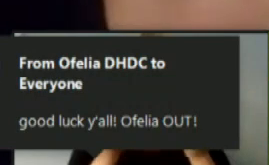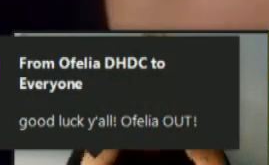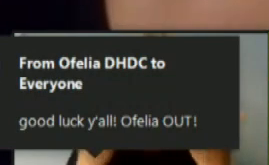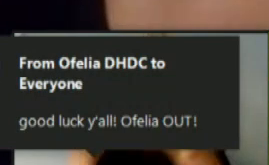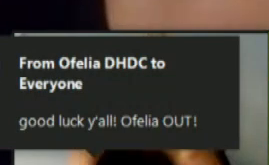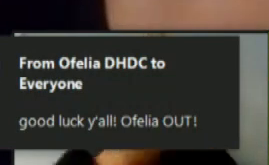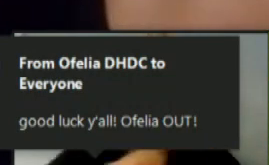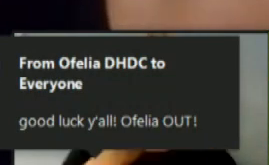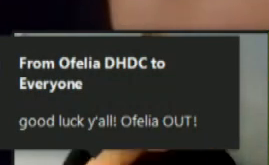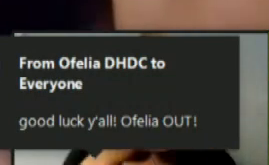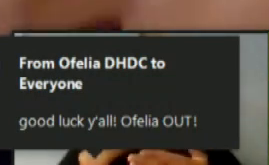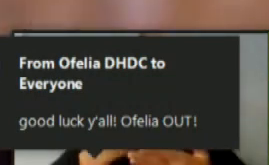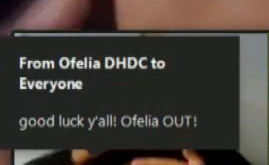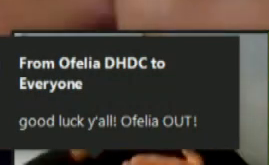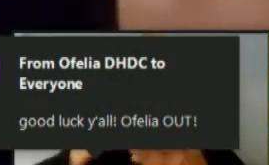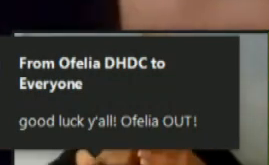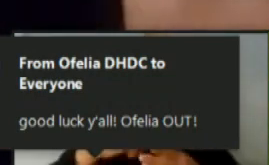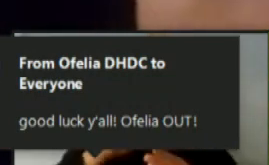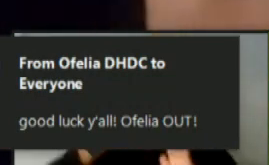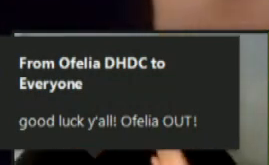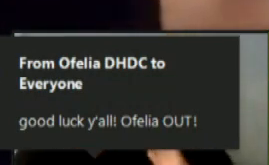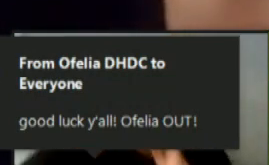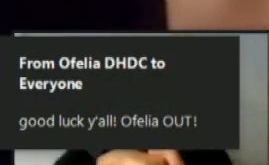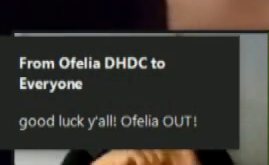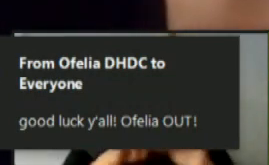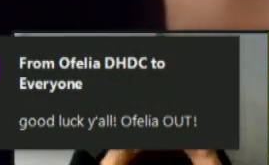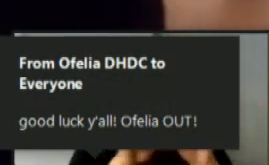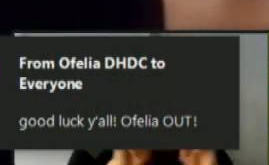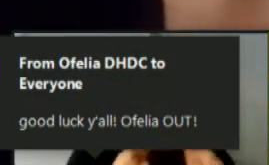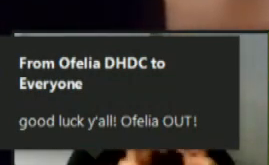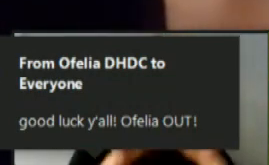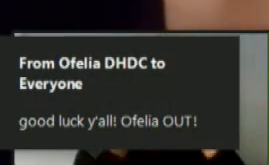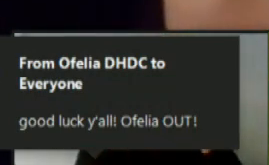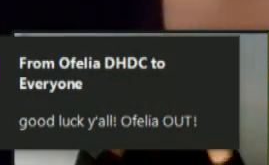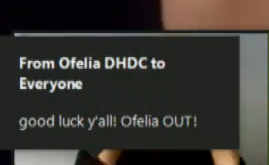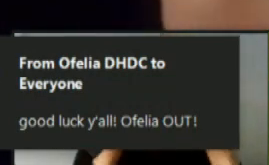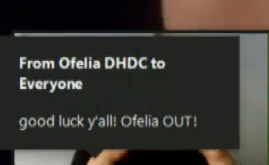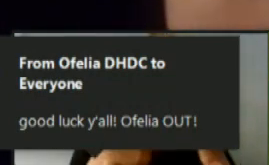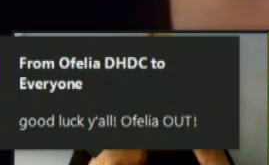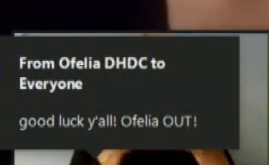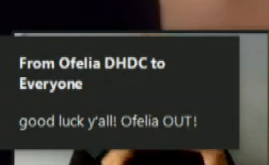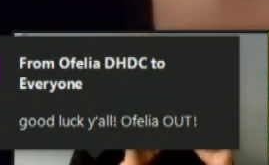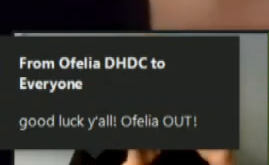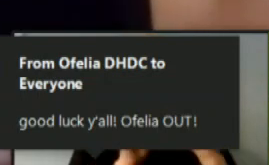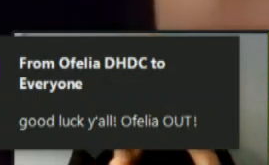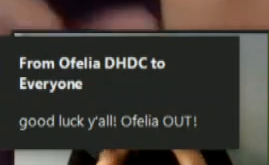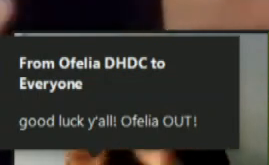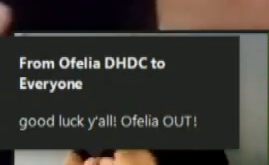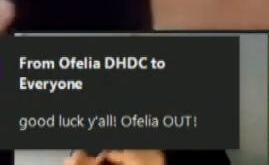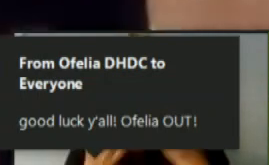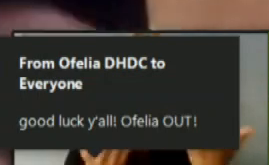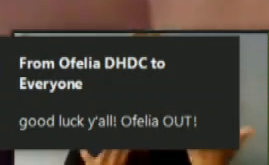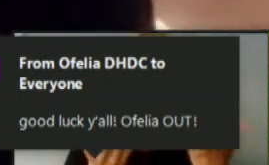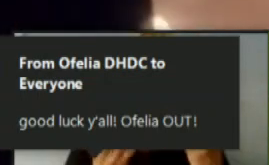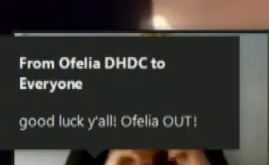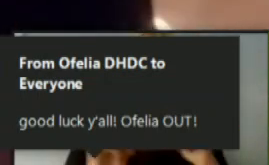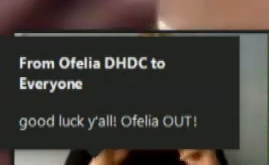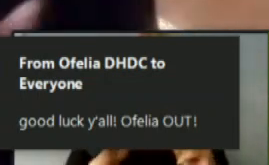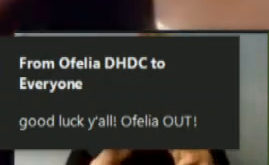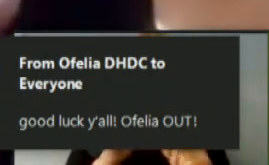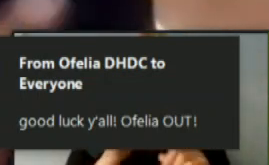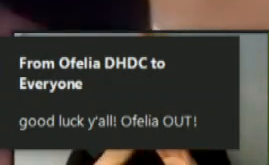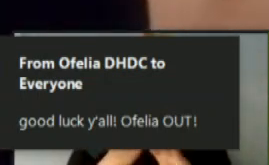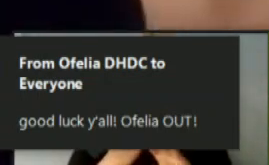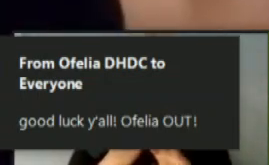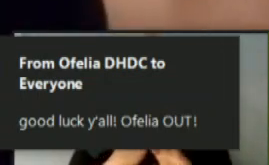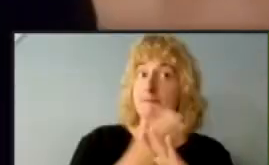dive into education, and we're going to continue to have that dialogue today. But before we do, for those of you who are just joining us for the